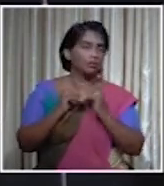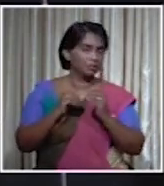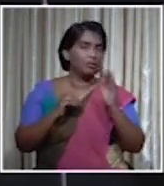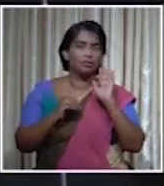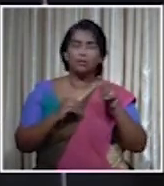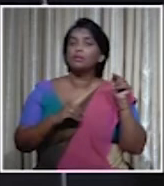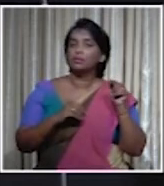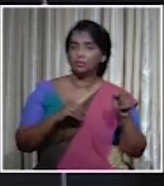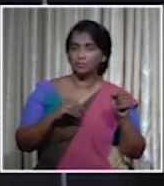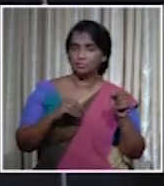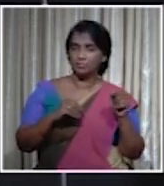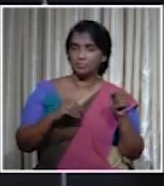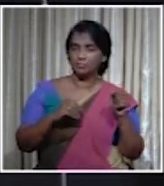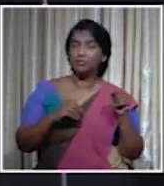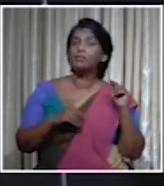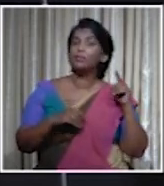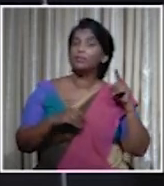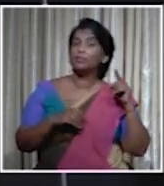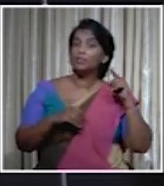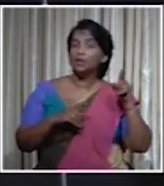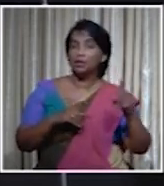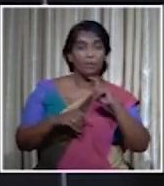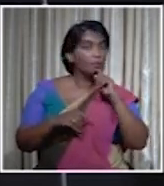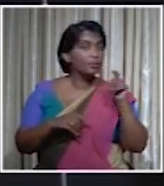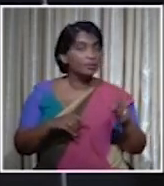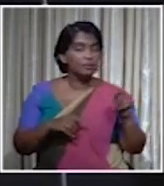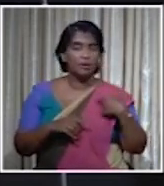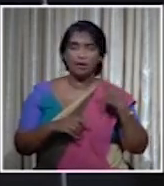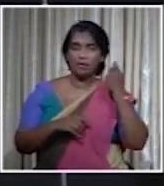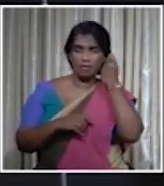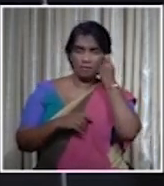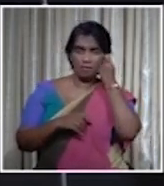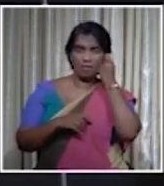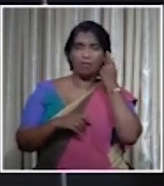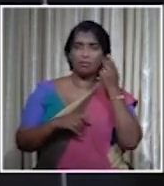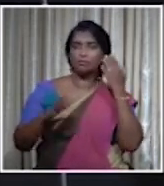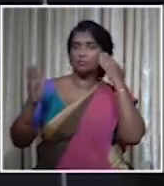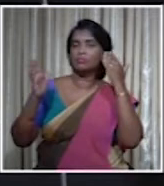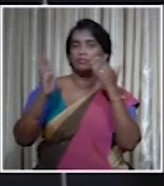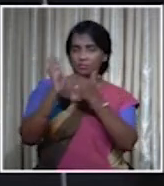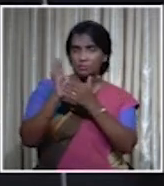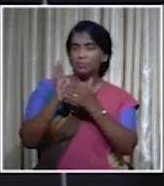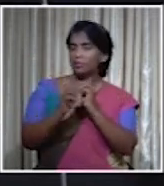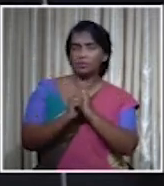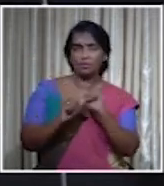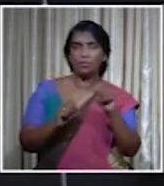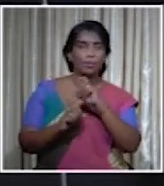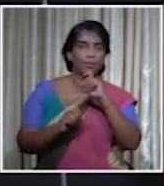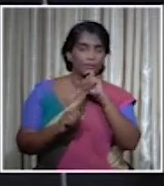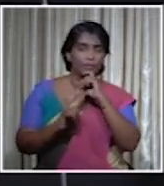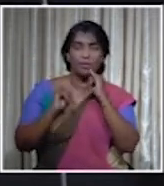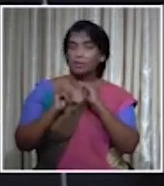the comments made by the Chief Magistrate, went ahead with the indictment, didn't withdraw the indictment, went ahead with the